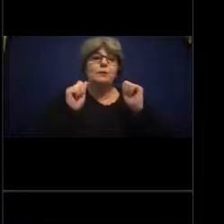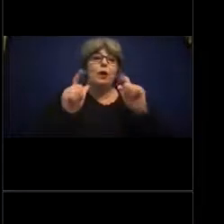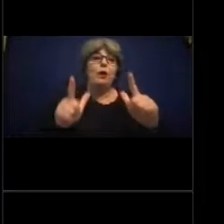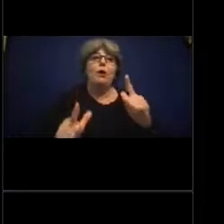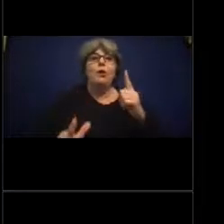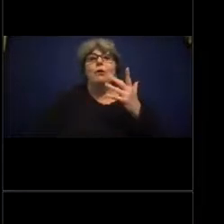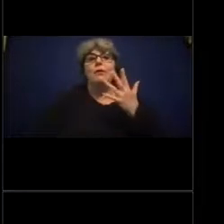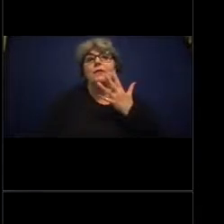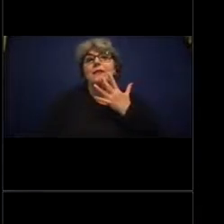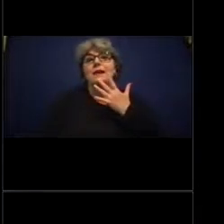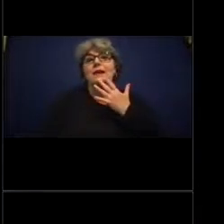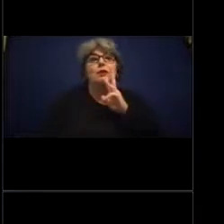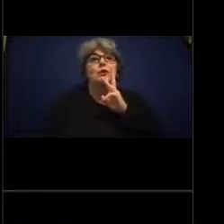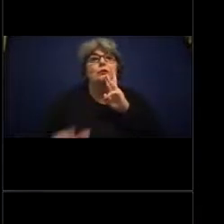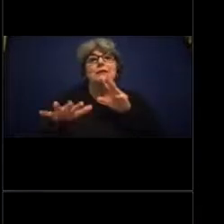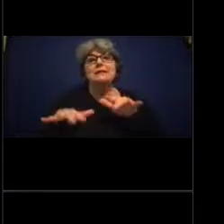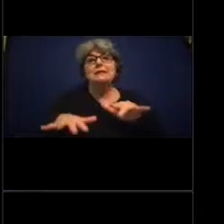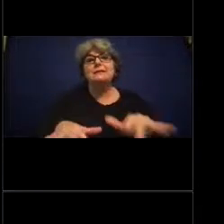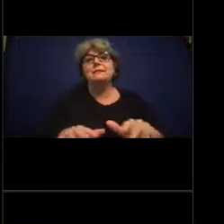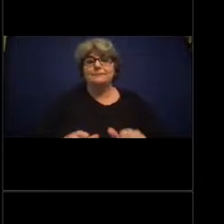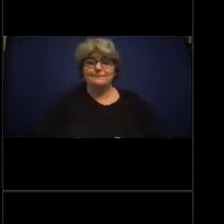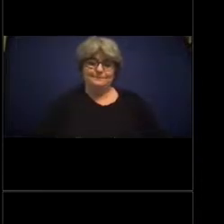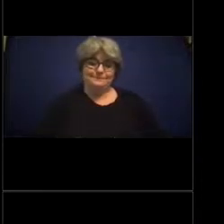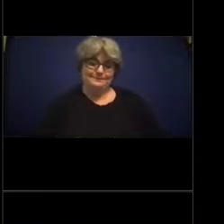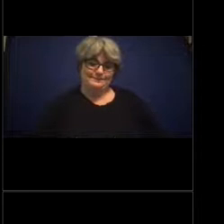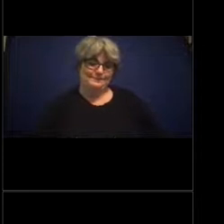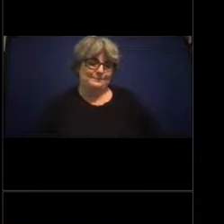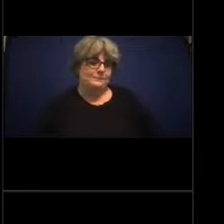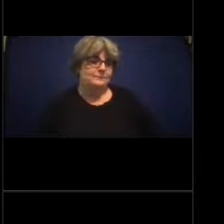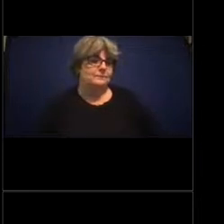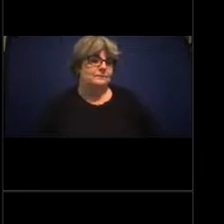be seawater. All right.